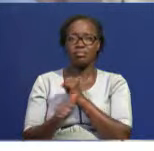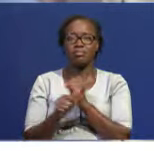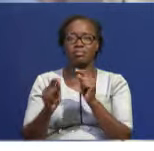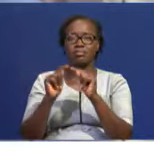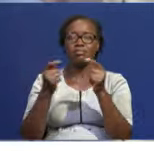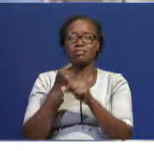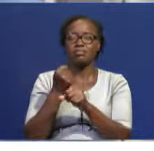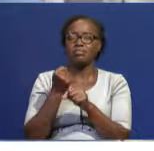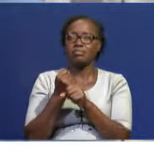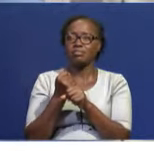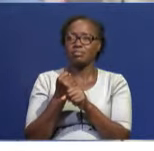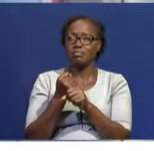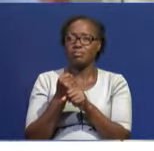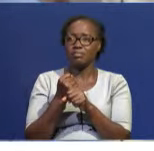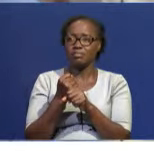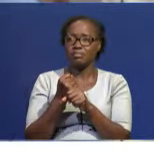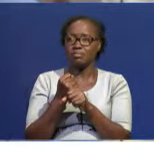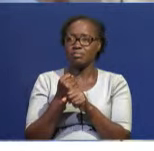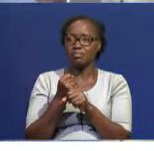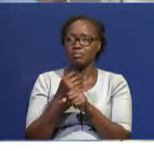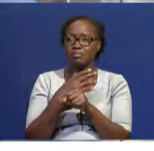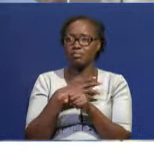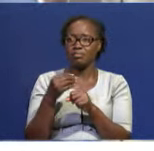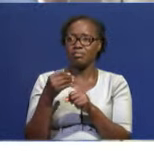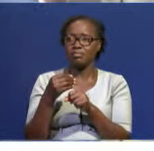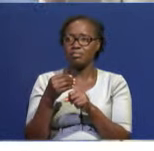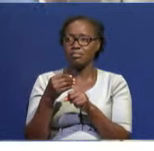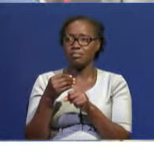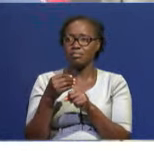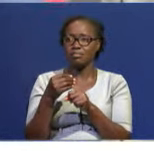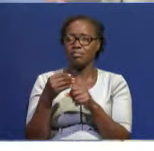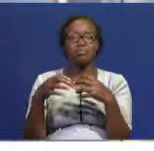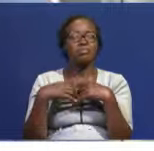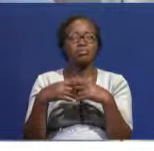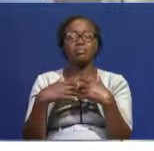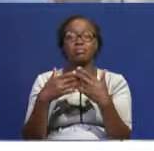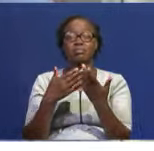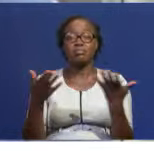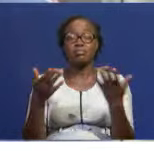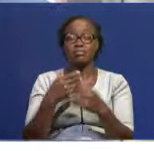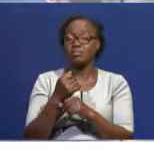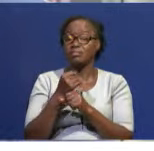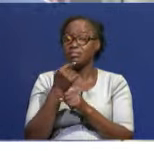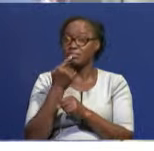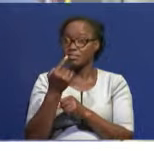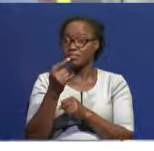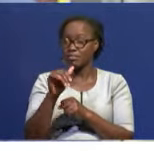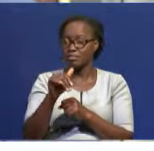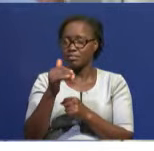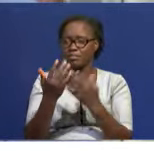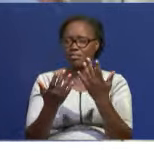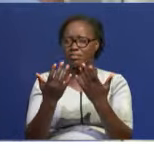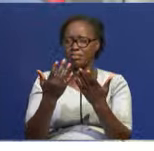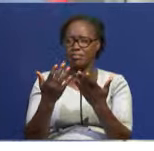team is working on it, and we are going to put our machines there to make sure that the